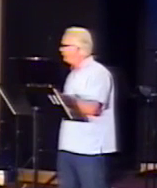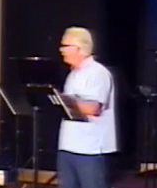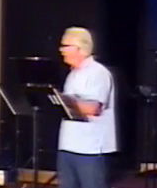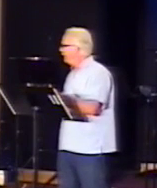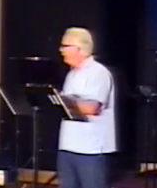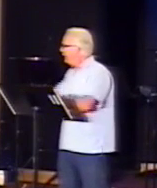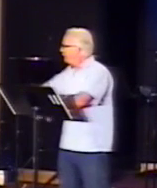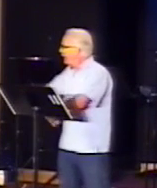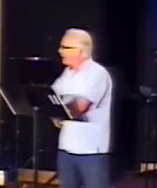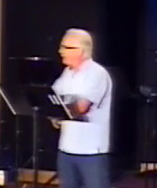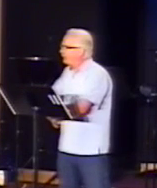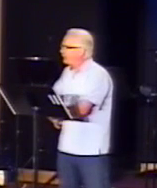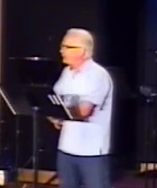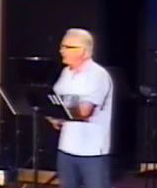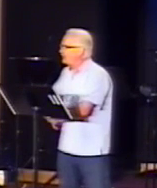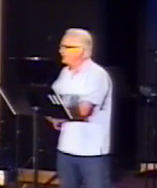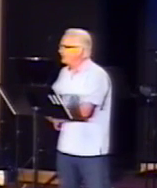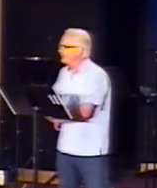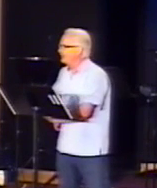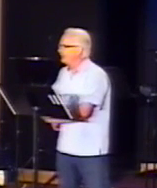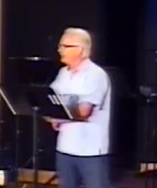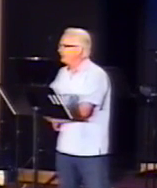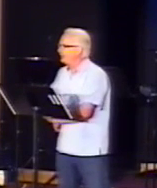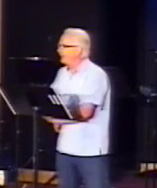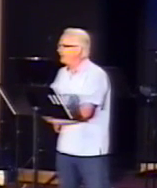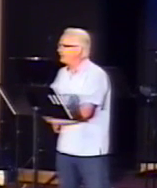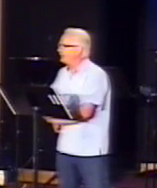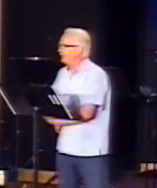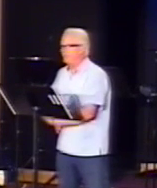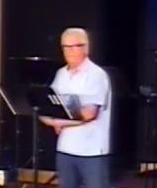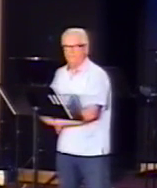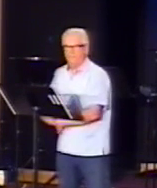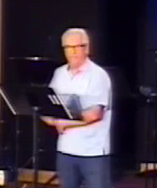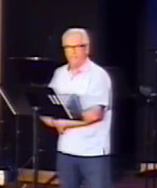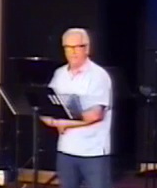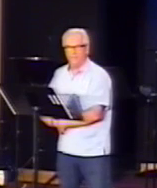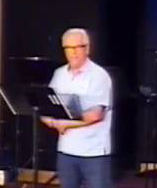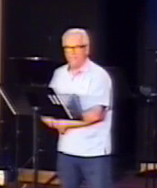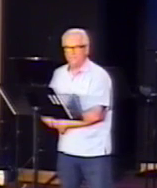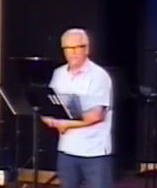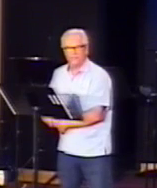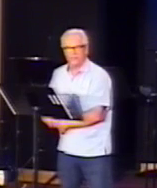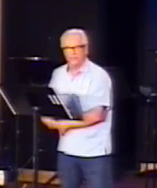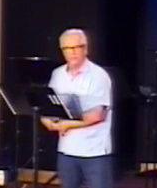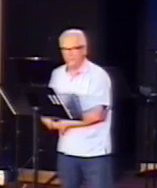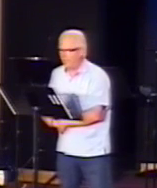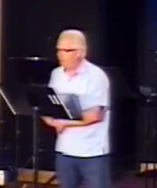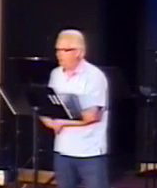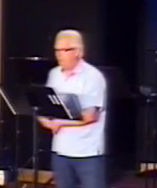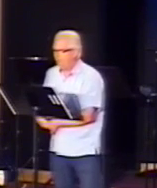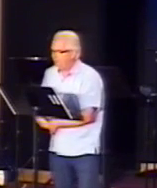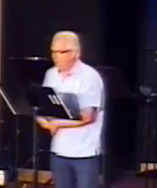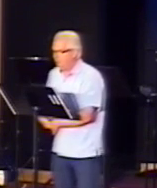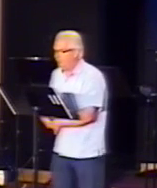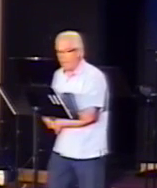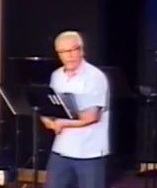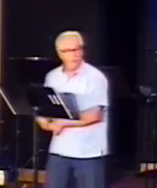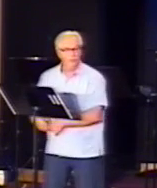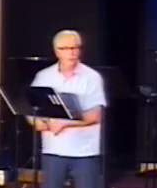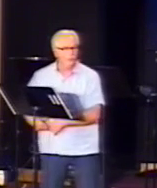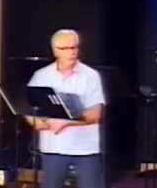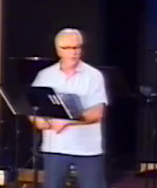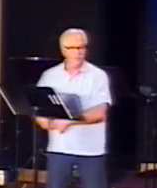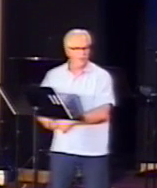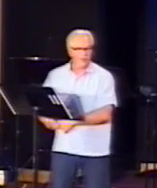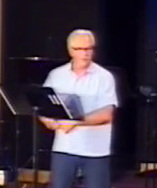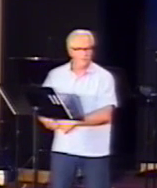through. And, man, I got one of those stitches. You know what I'm talking about? Somewhere in your gut. It starts hurting. You're like, no, you